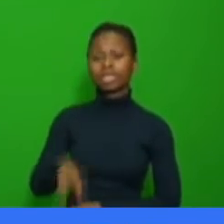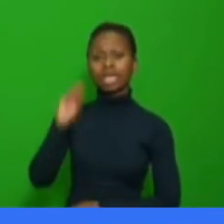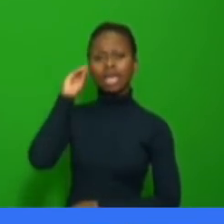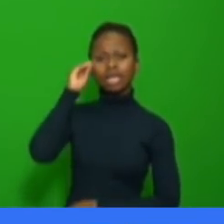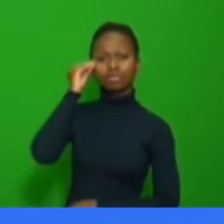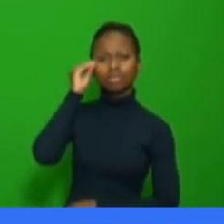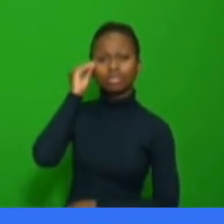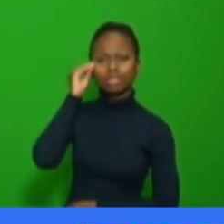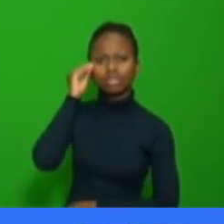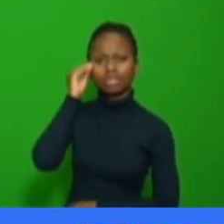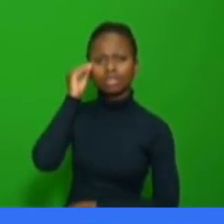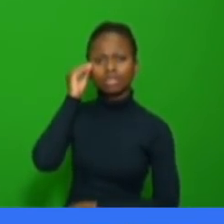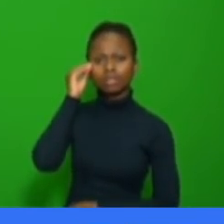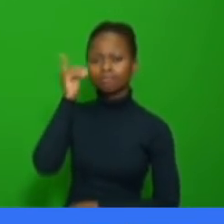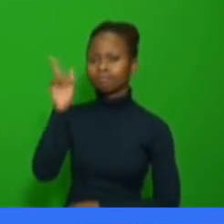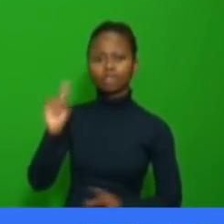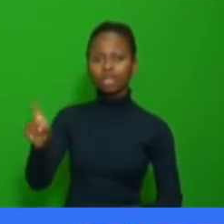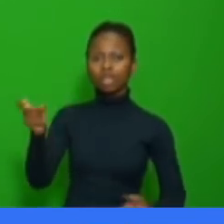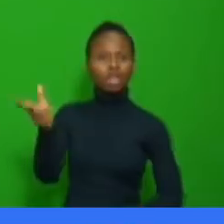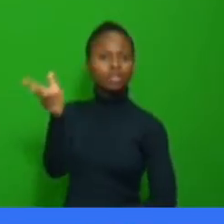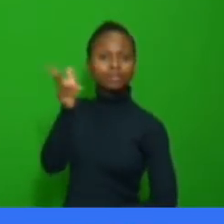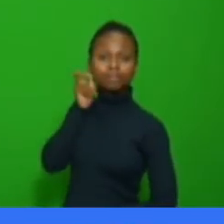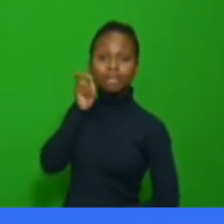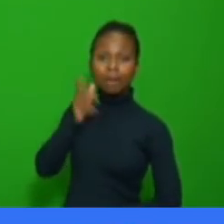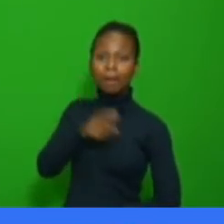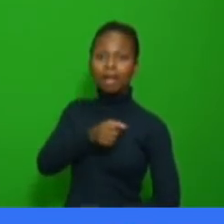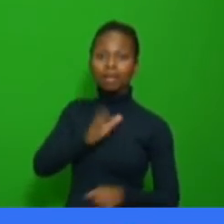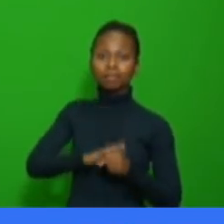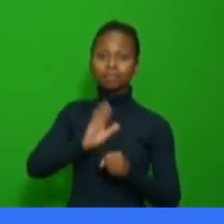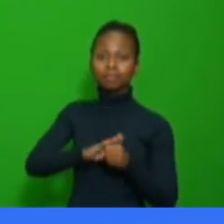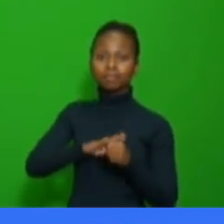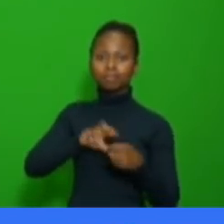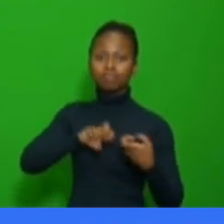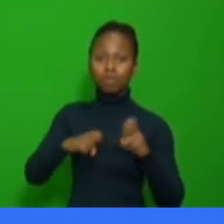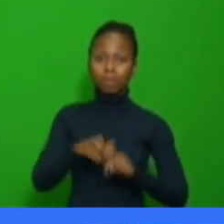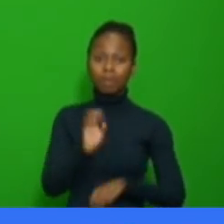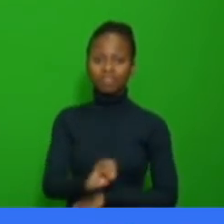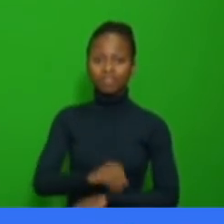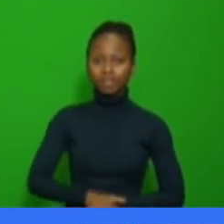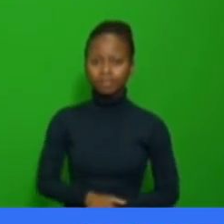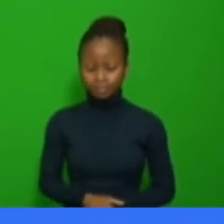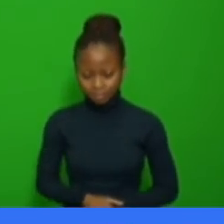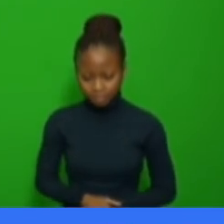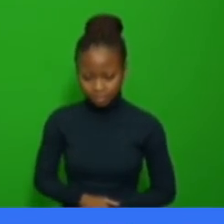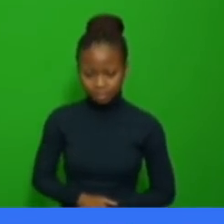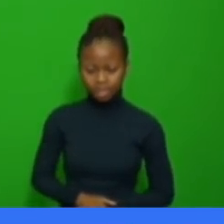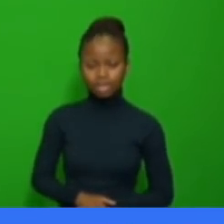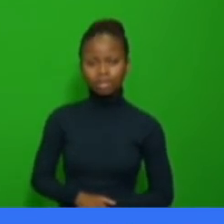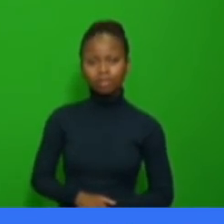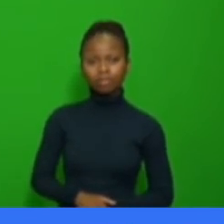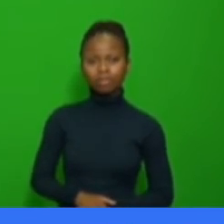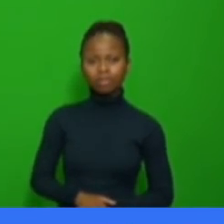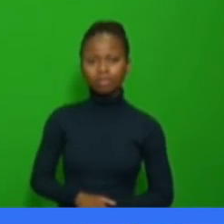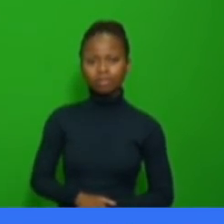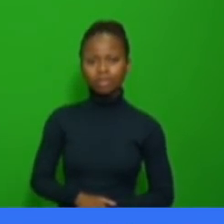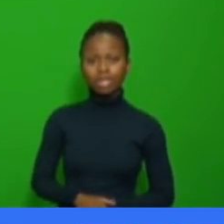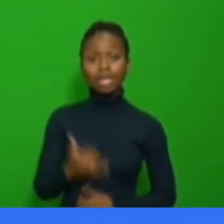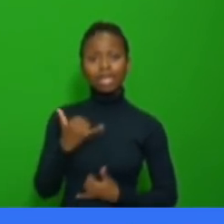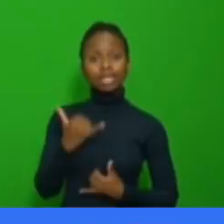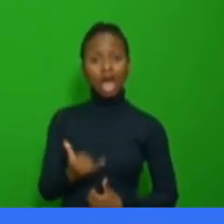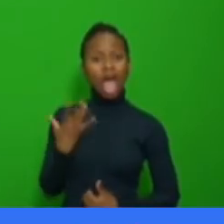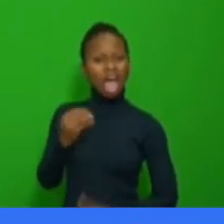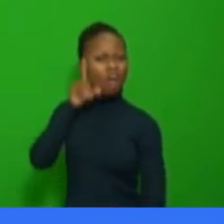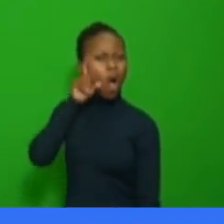the new administration that was actually sworn in and fresh, but it was old